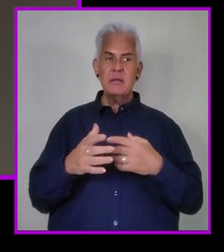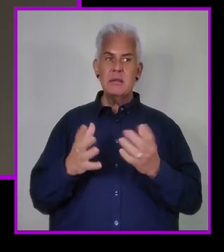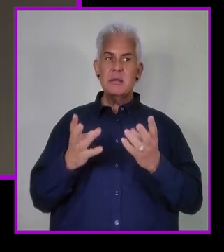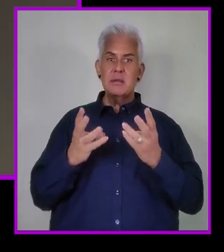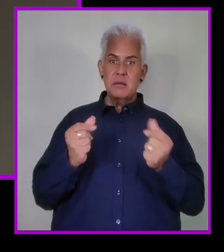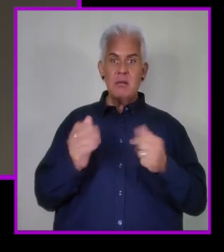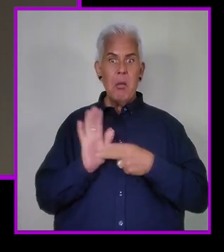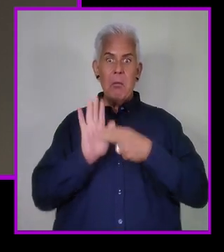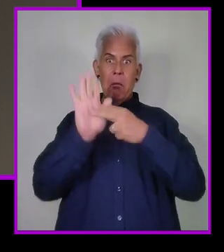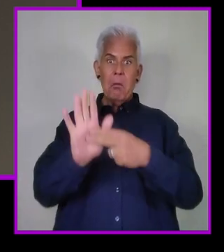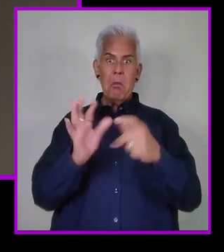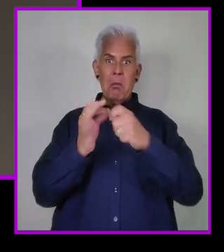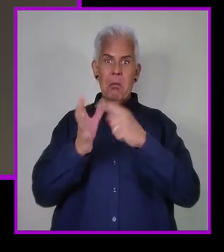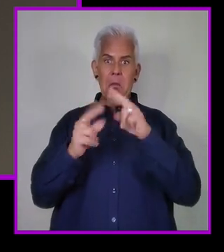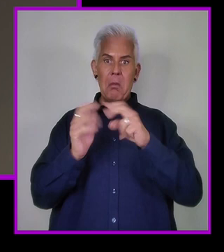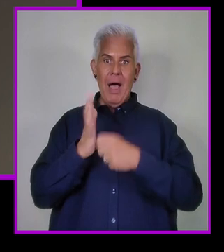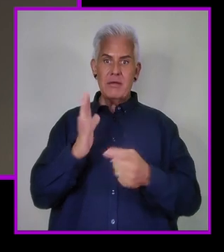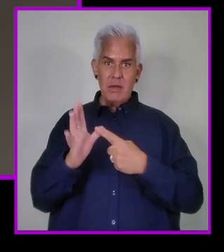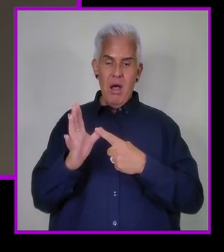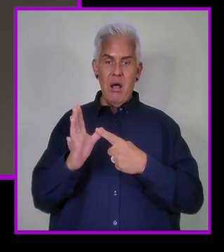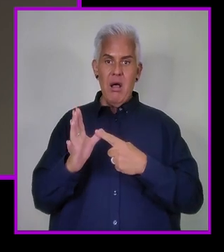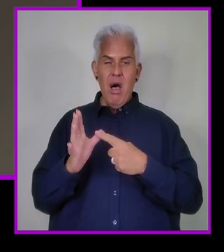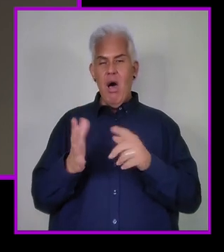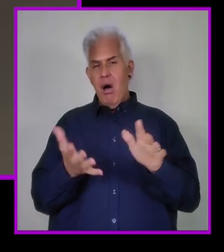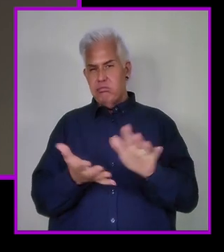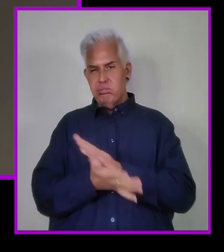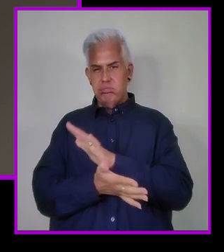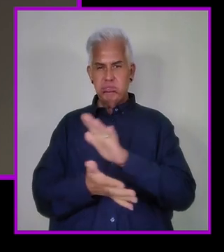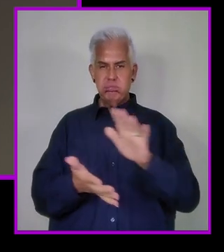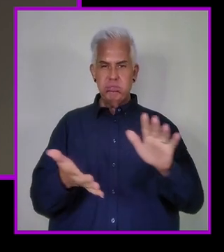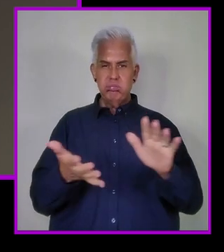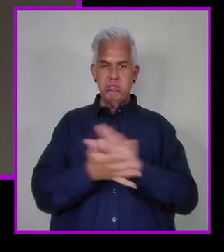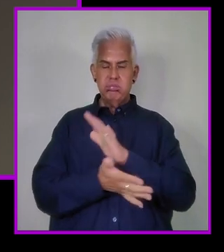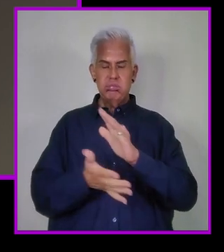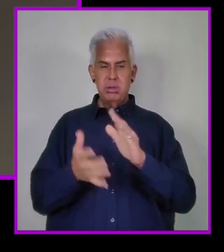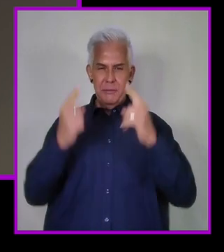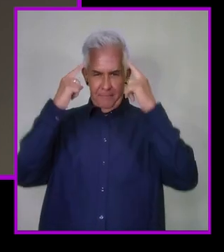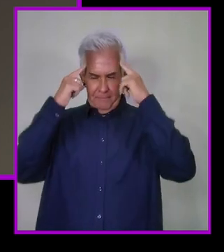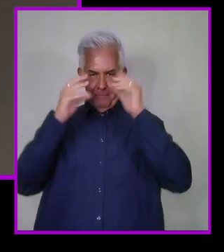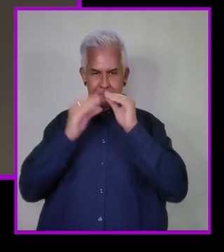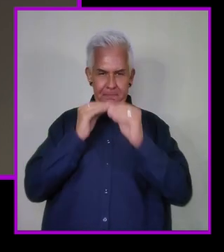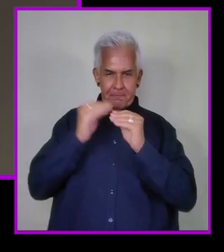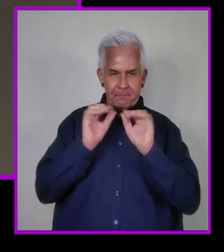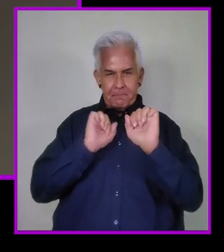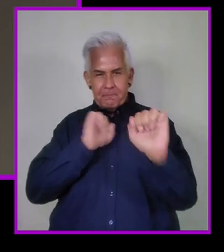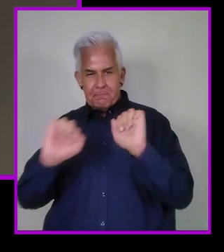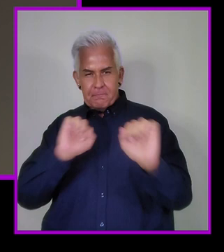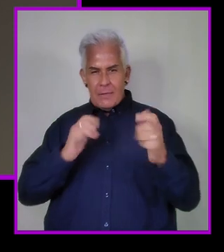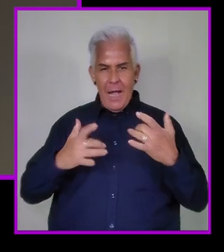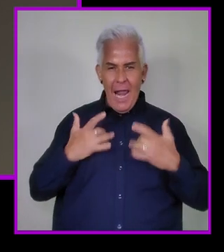which got nominated for BAFTAs, which was great. And I really enjoyed getting my head round people's lives and